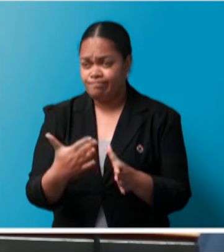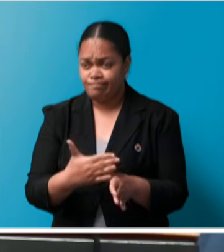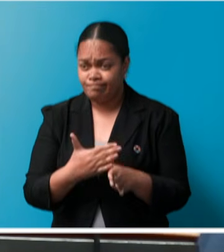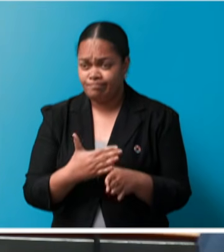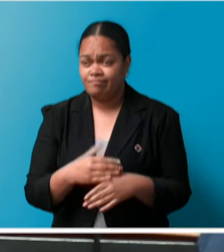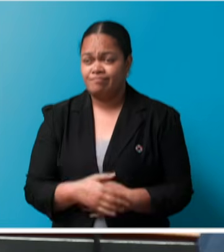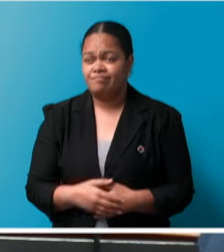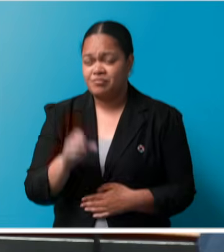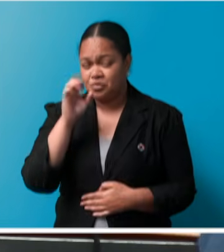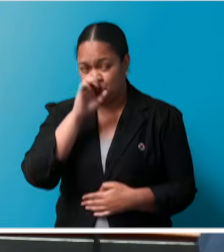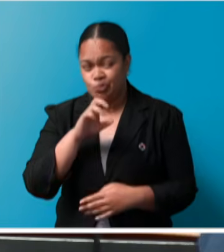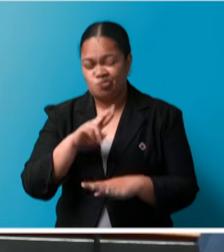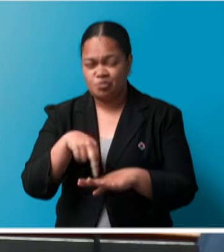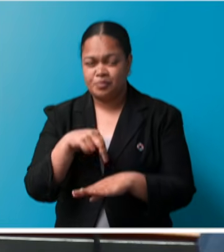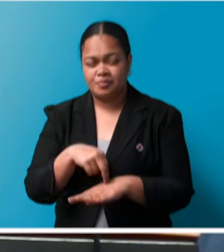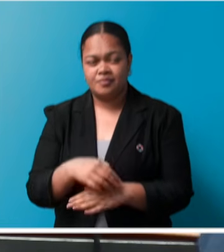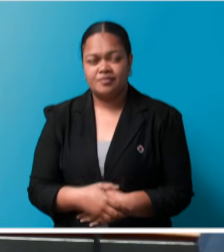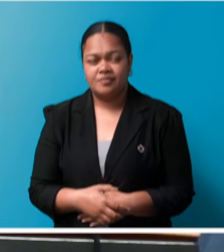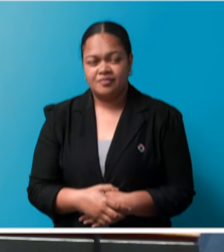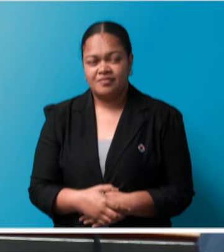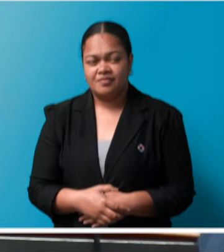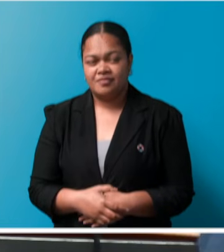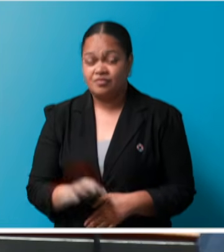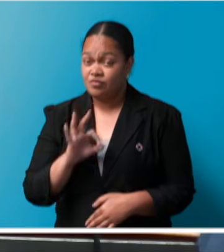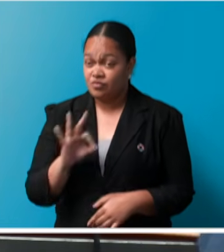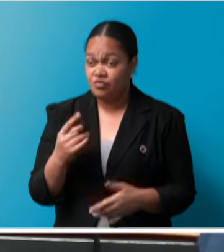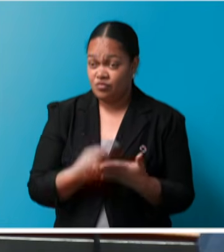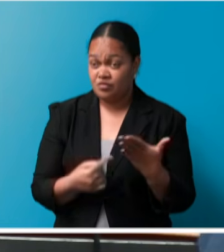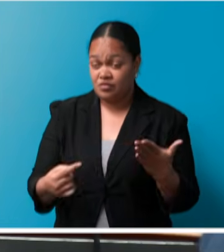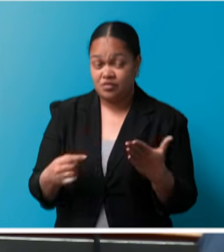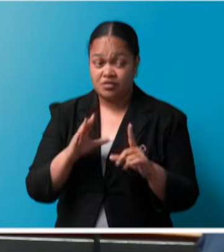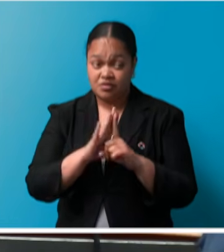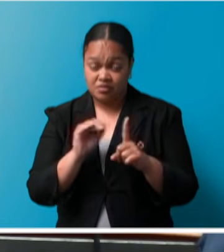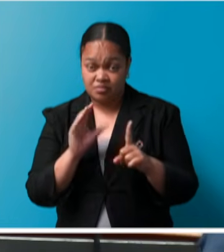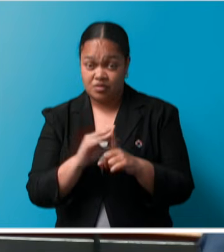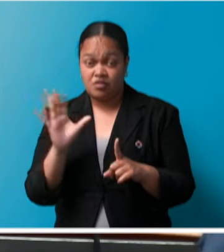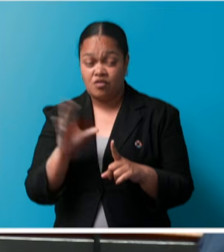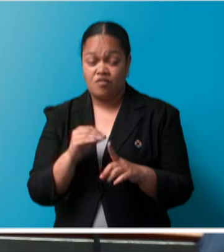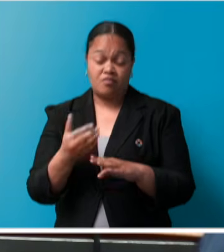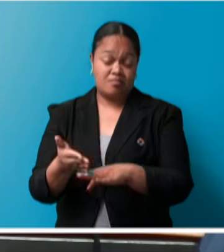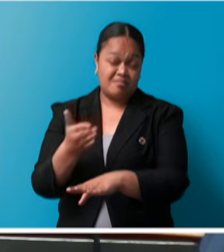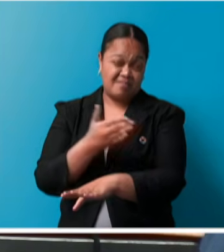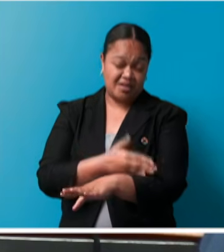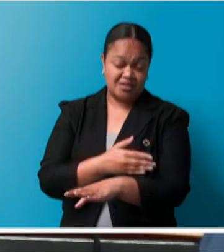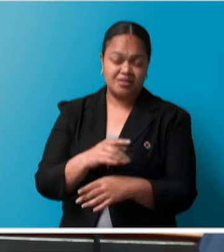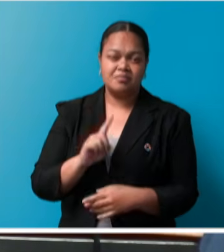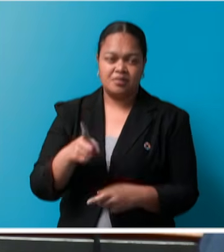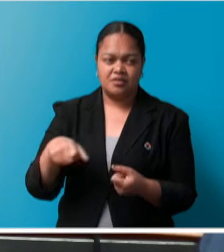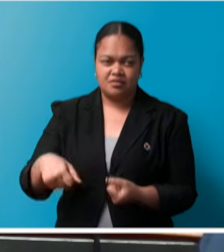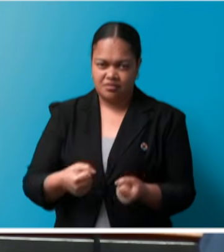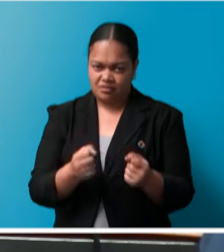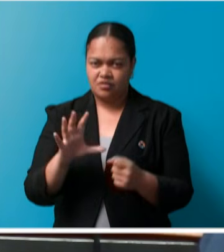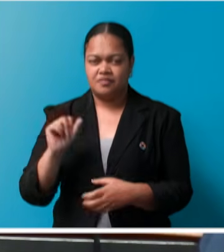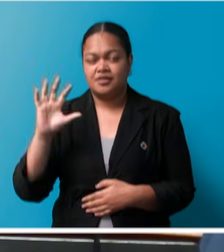artistic traditions. Not only are symbols of our past, but strategic assets